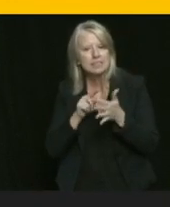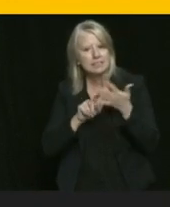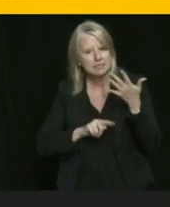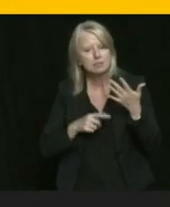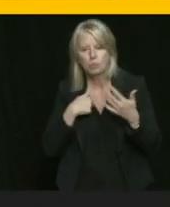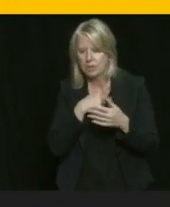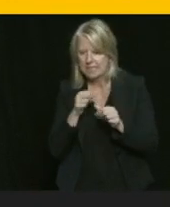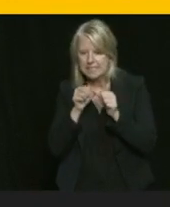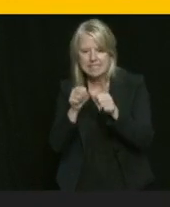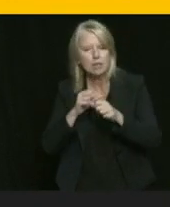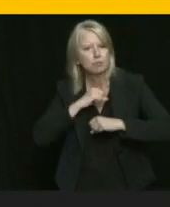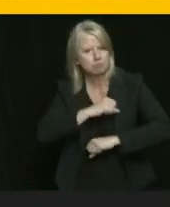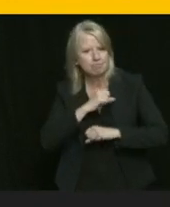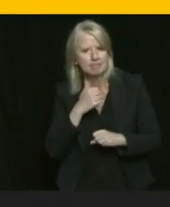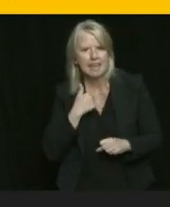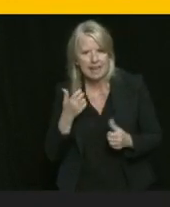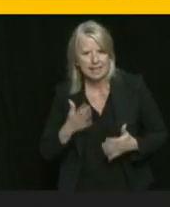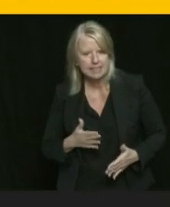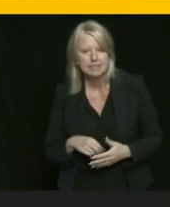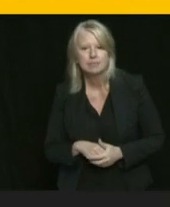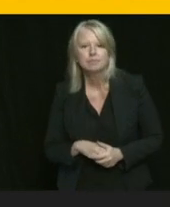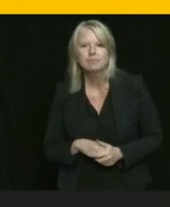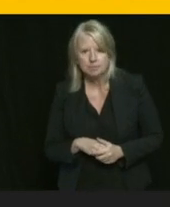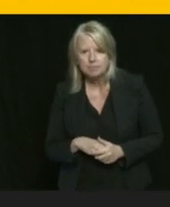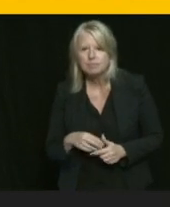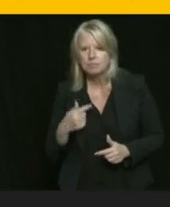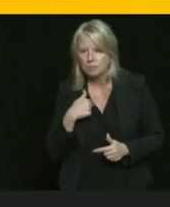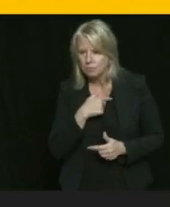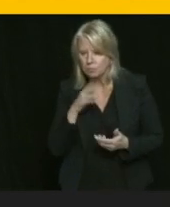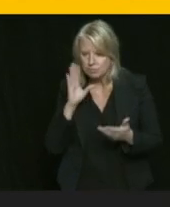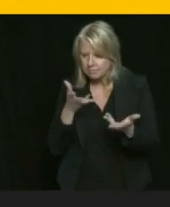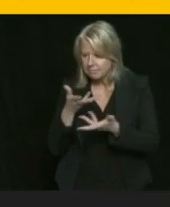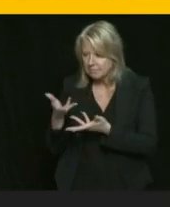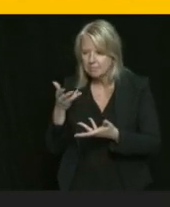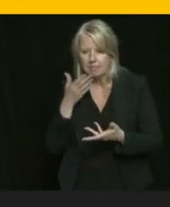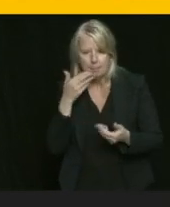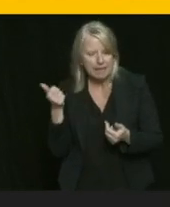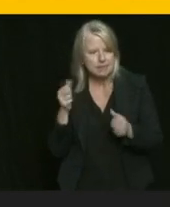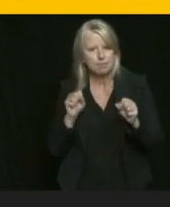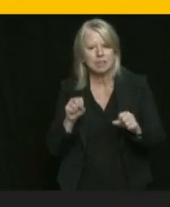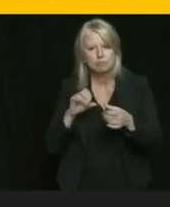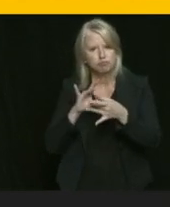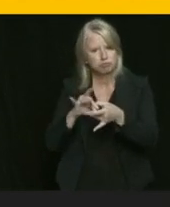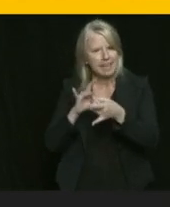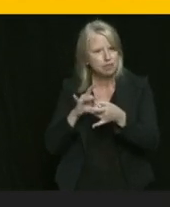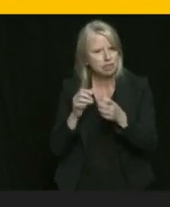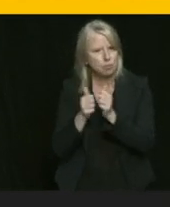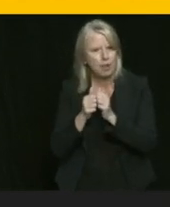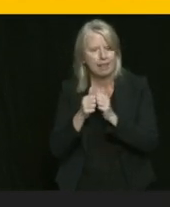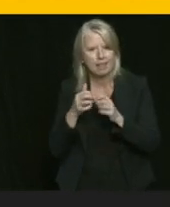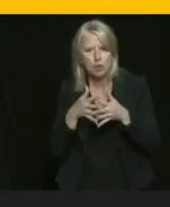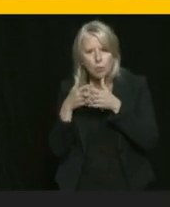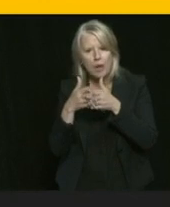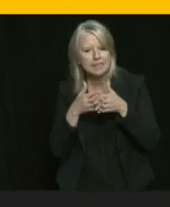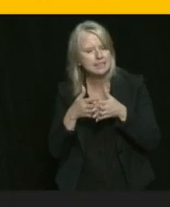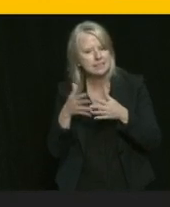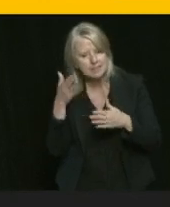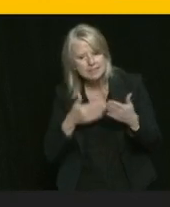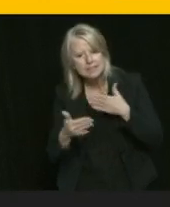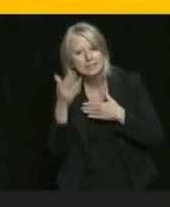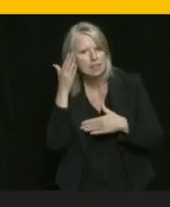that. We will continue to seek to have the best possible relationship with the United States going forward because it is